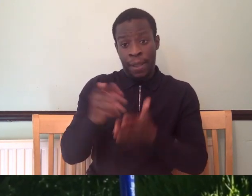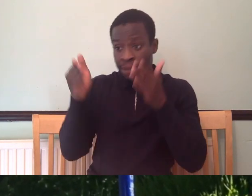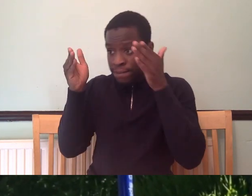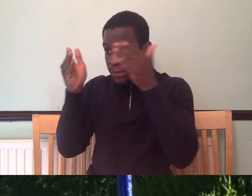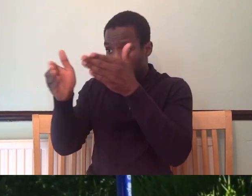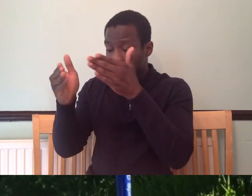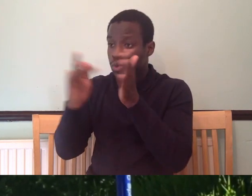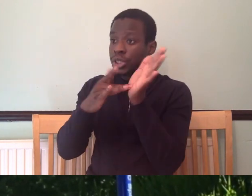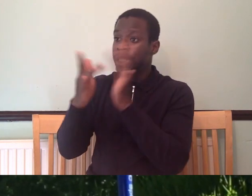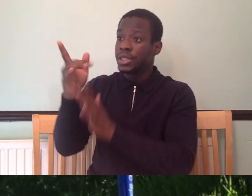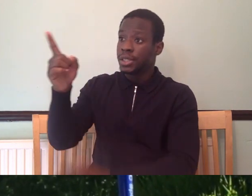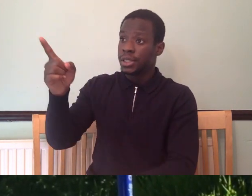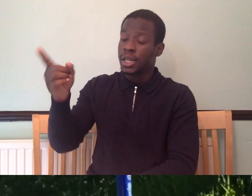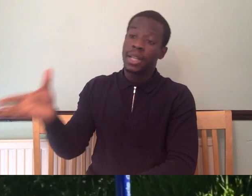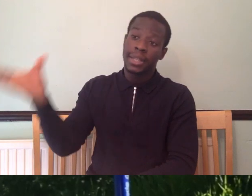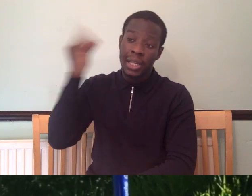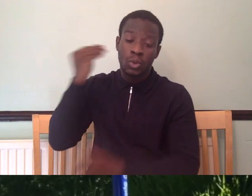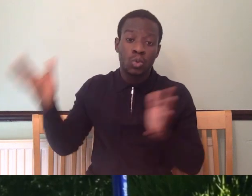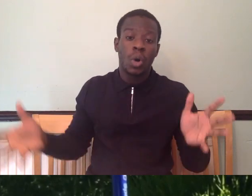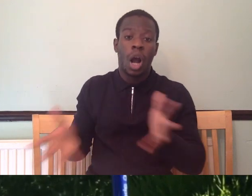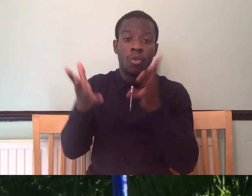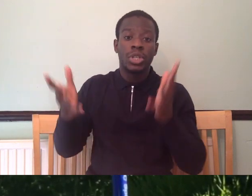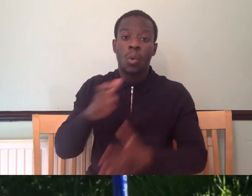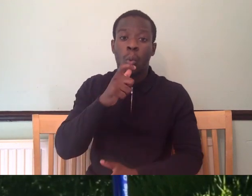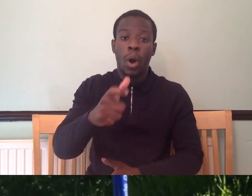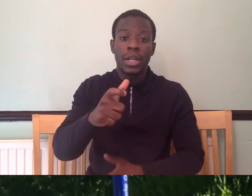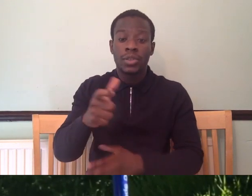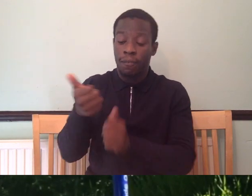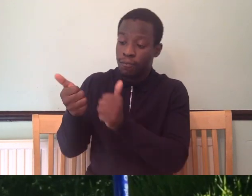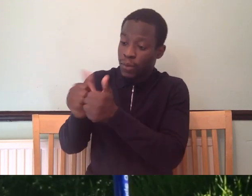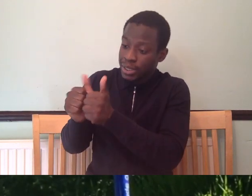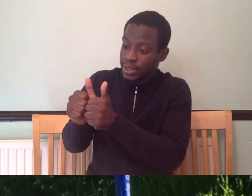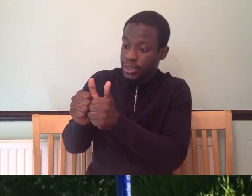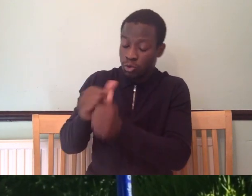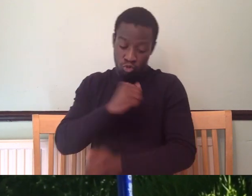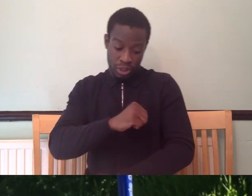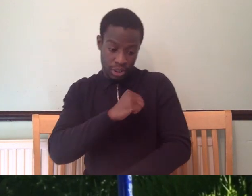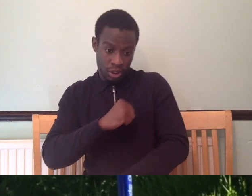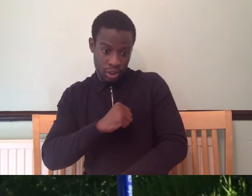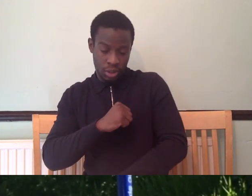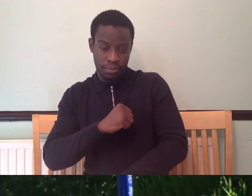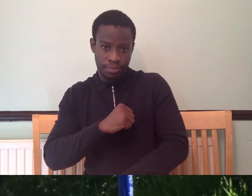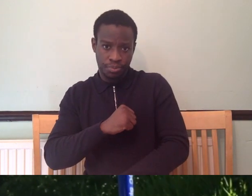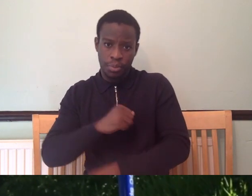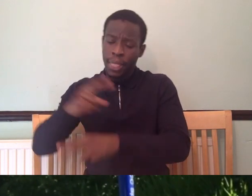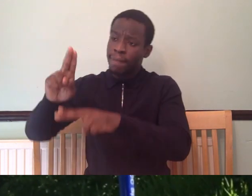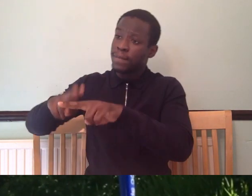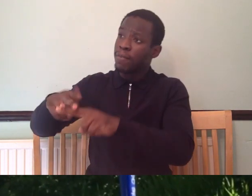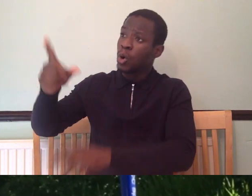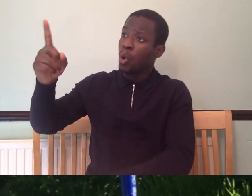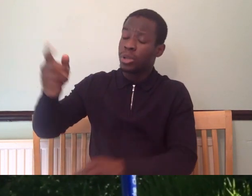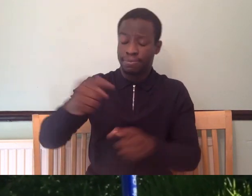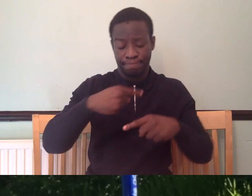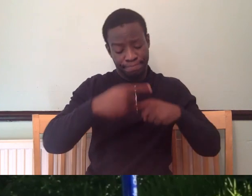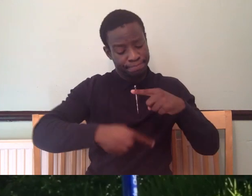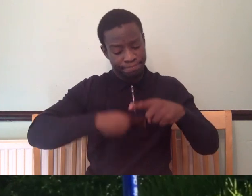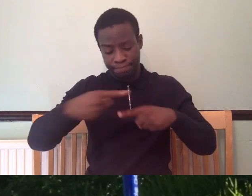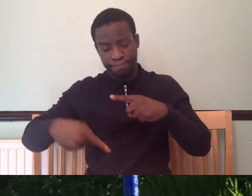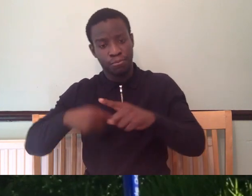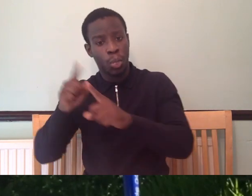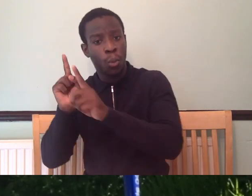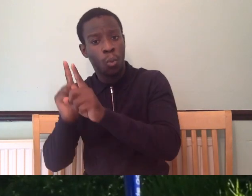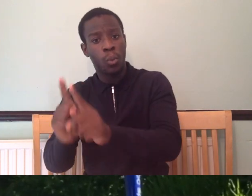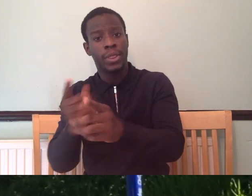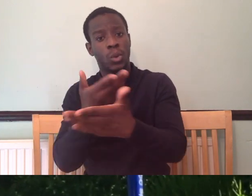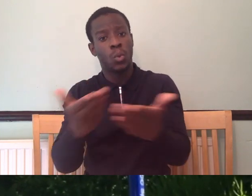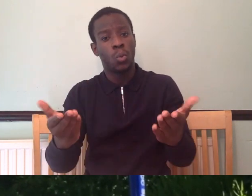to the encouraging words of Christian friends, to spend time in prayer, your Father God is always with you, ready to carry you